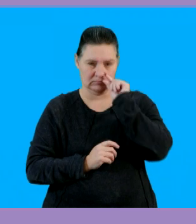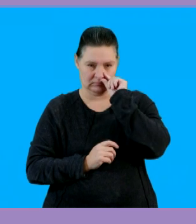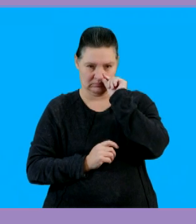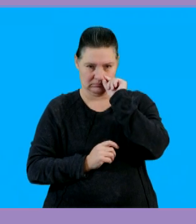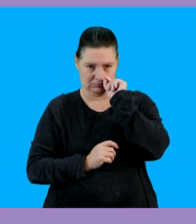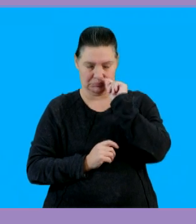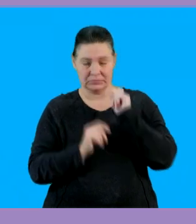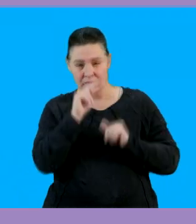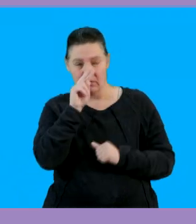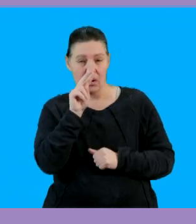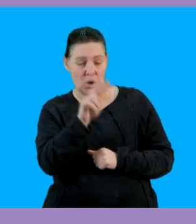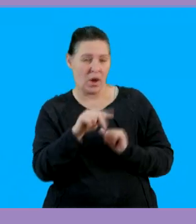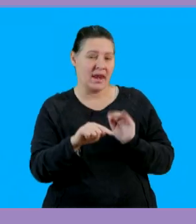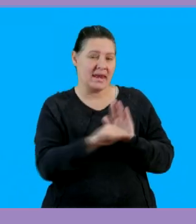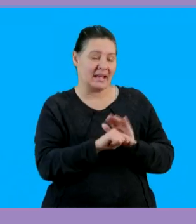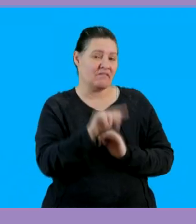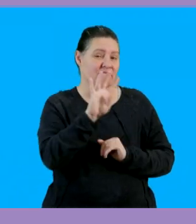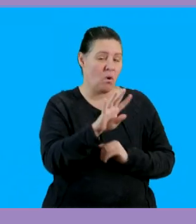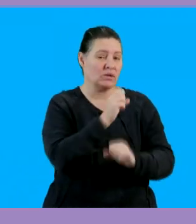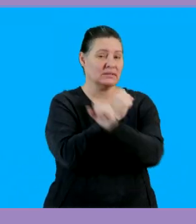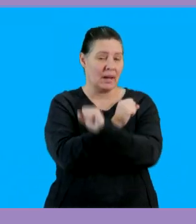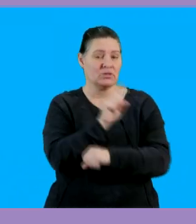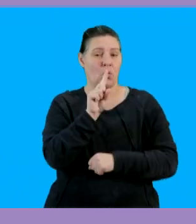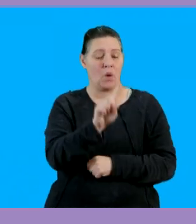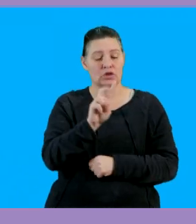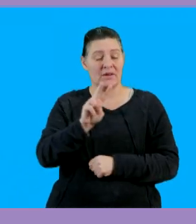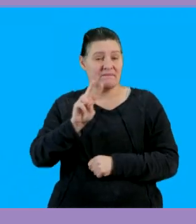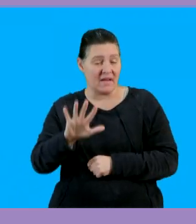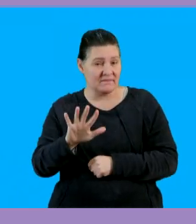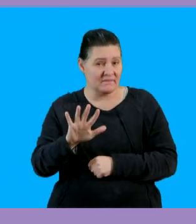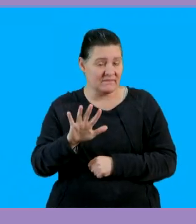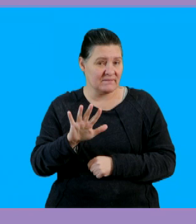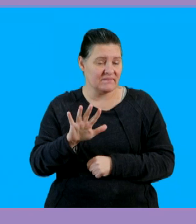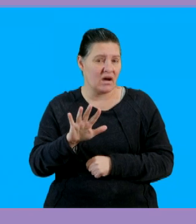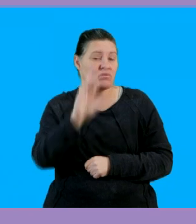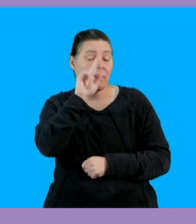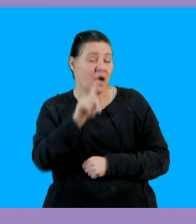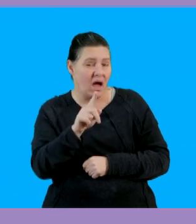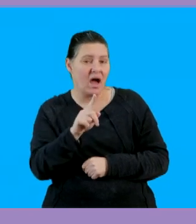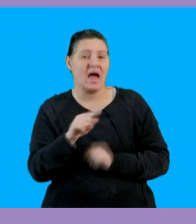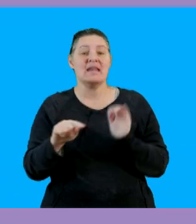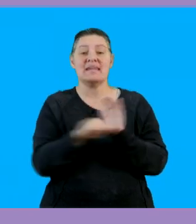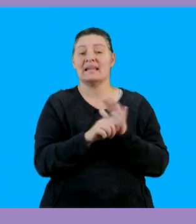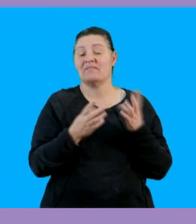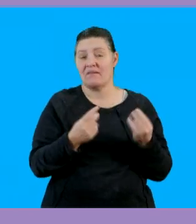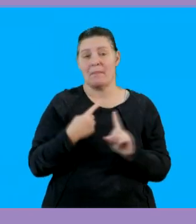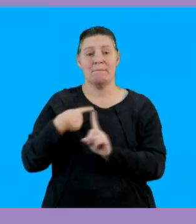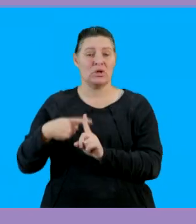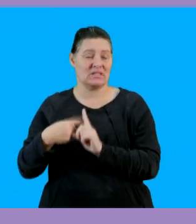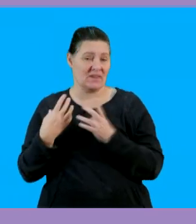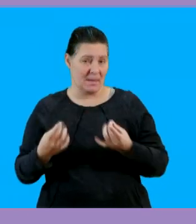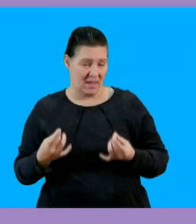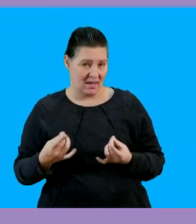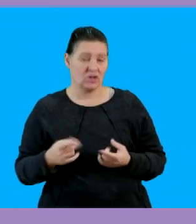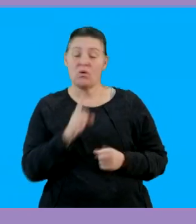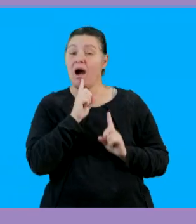And if we now look at that negative 4 multiplied by 125, remember, we are multiplying a negative number and a positive